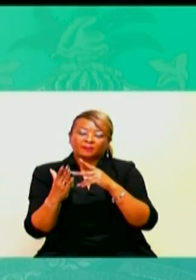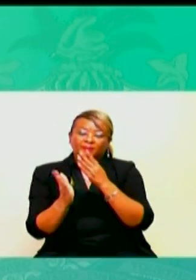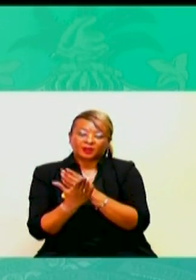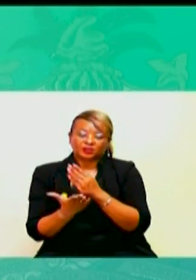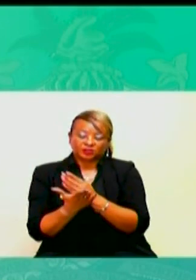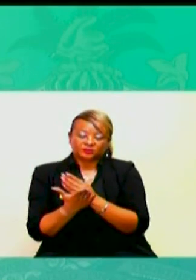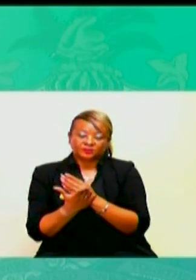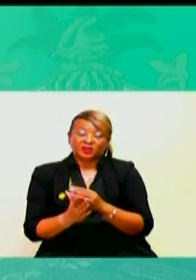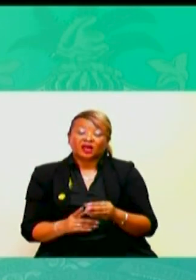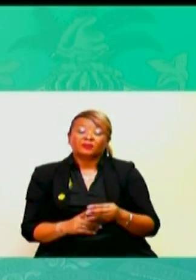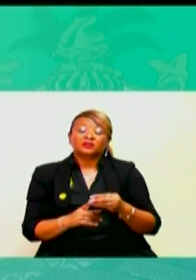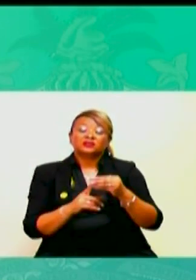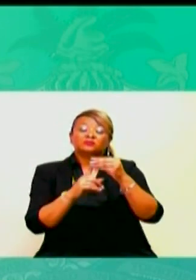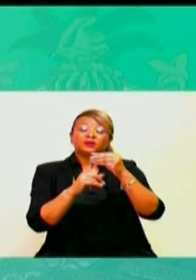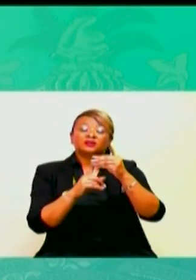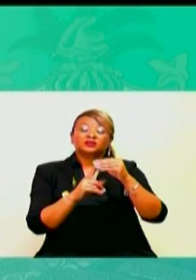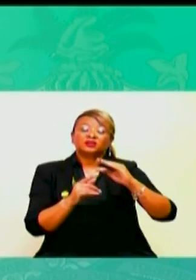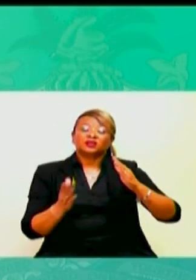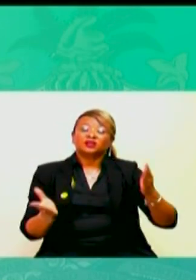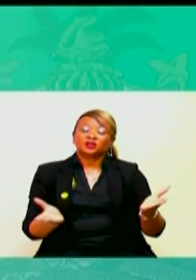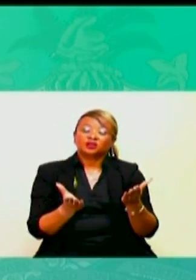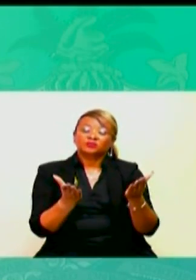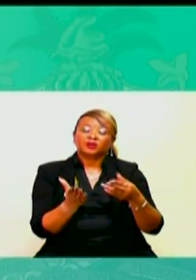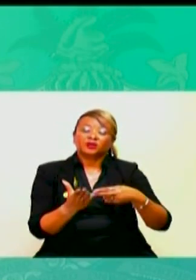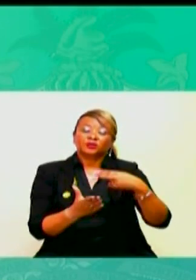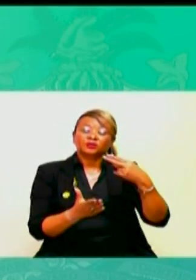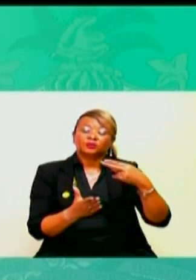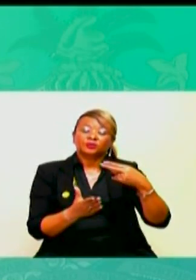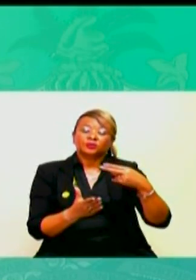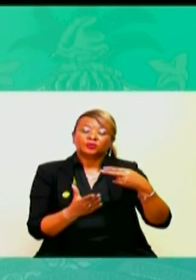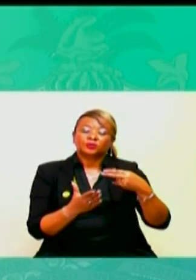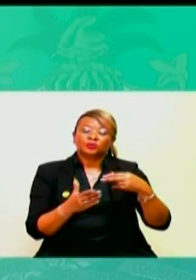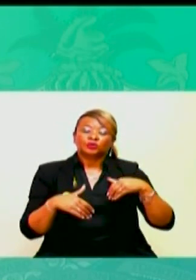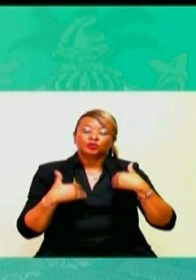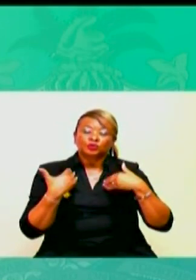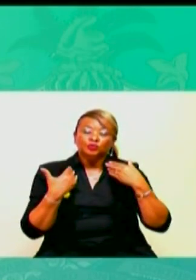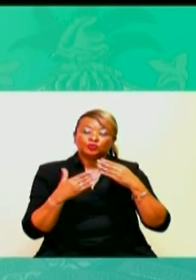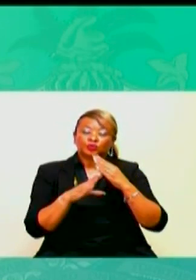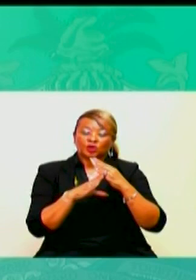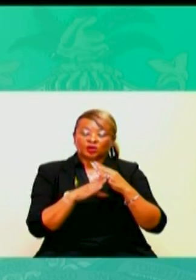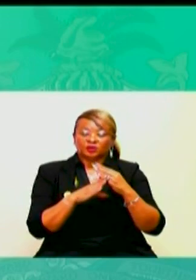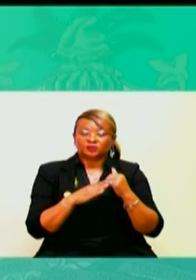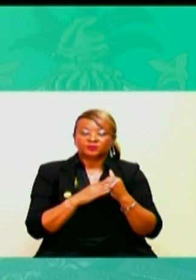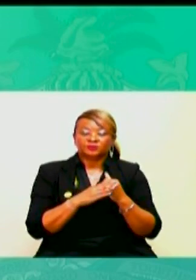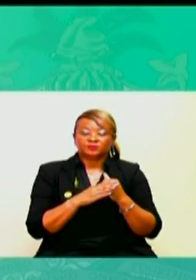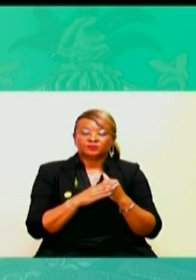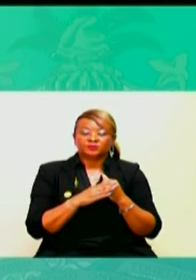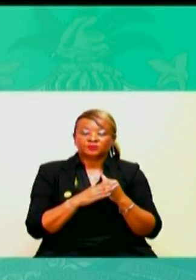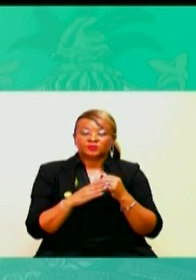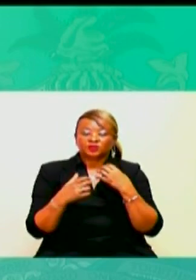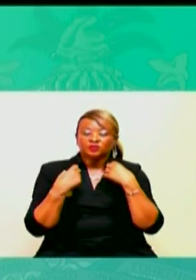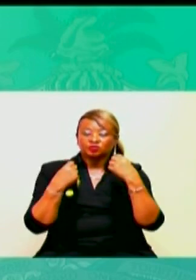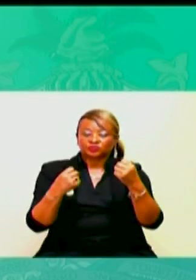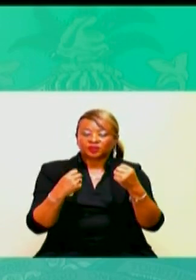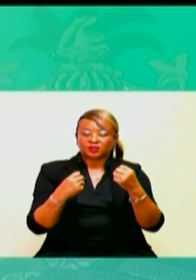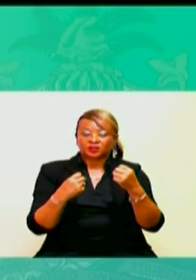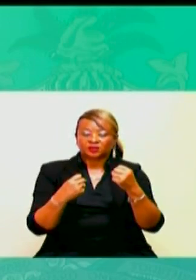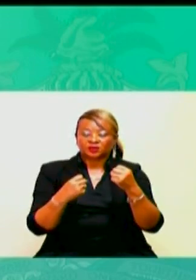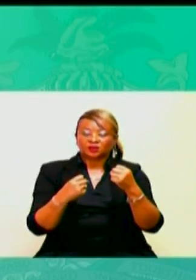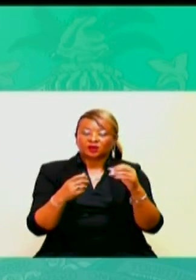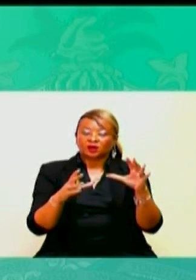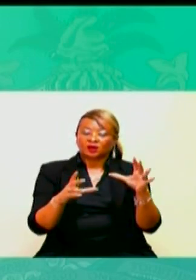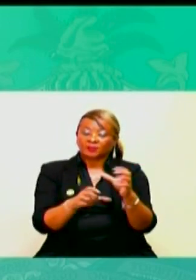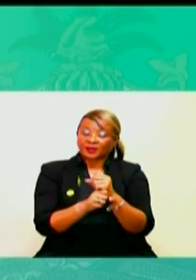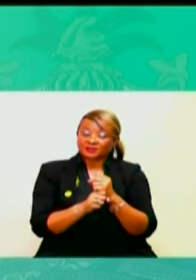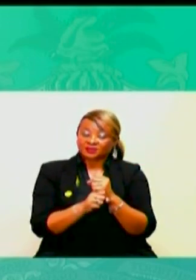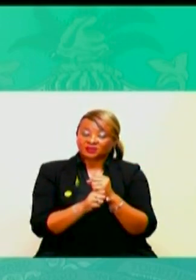am especially encouraged by a new youth guard that will strengthen our capacity at times of national emergencies. There